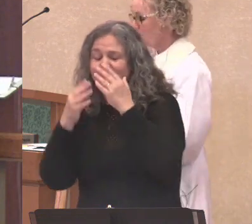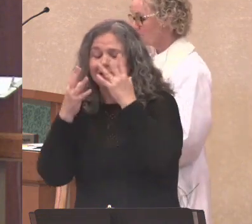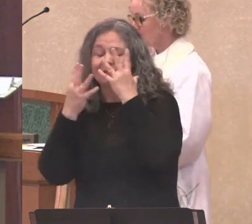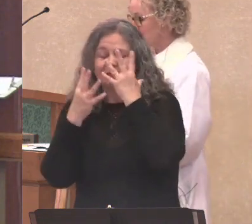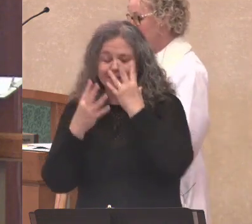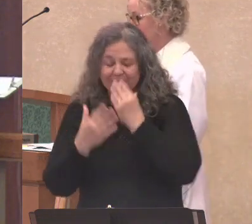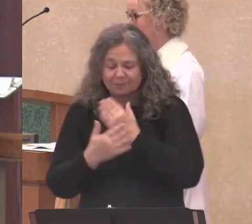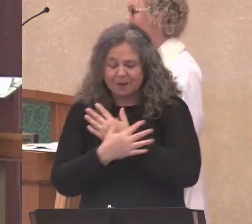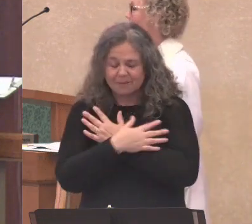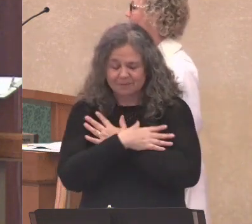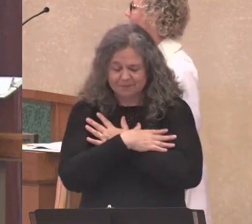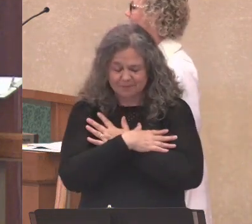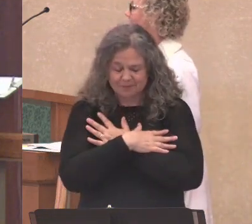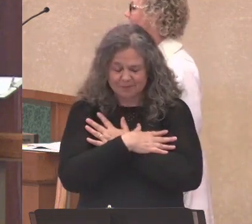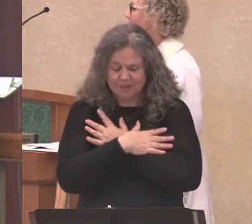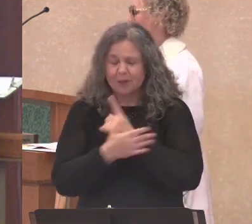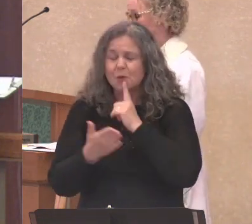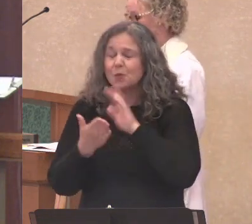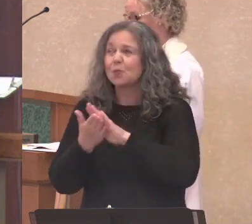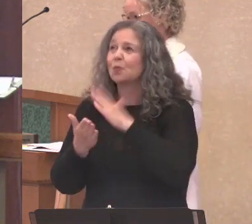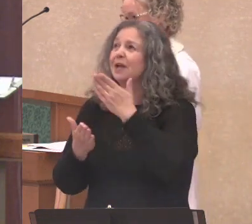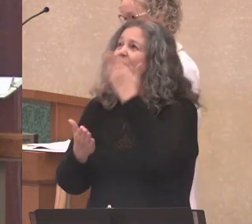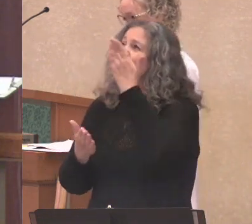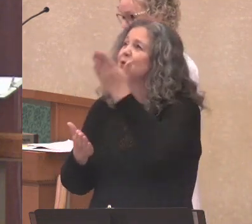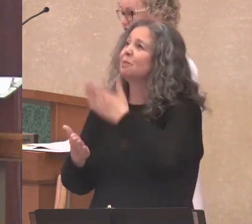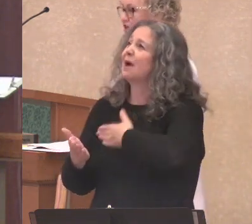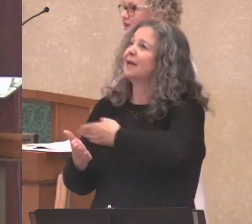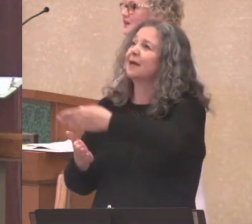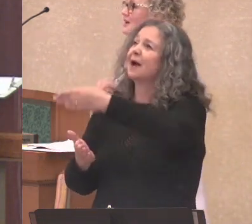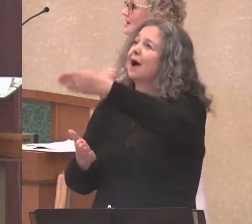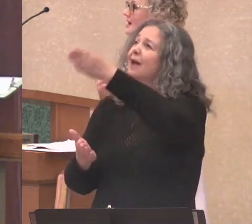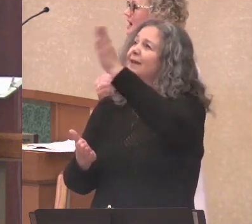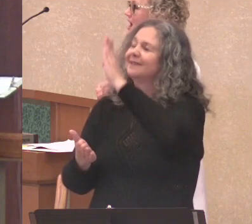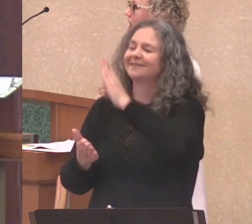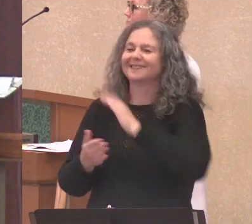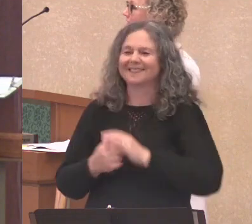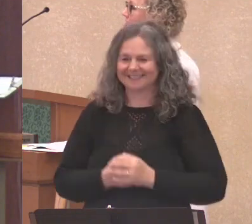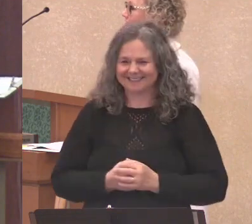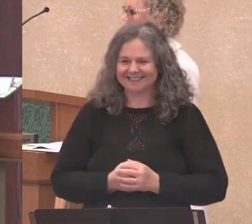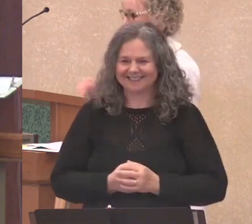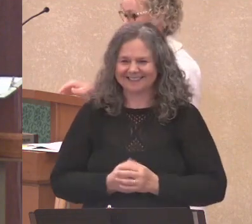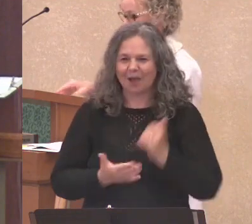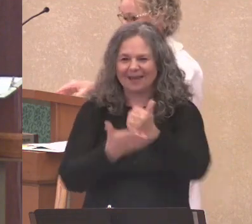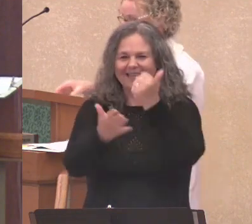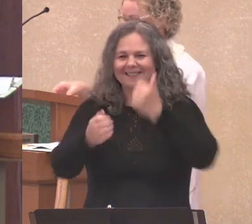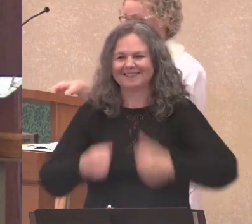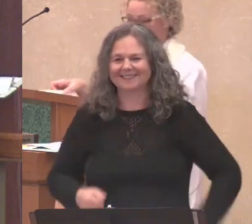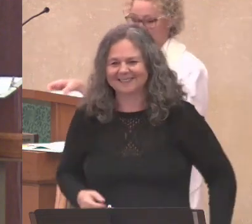All Praise to Thee, My God, This Night, our next song. Amen.